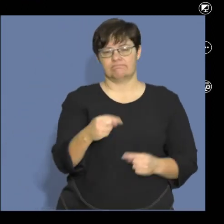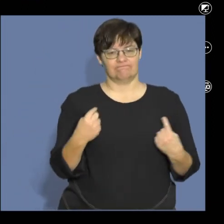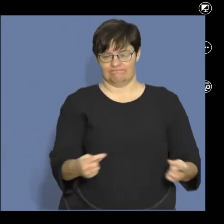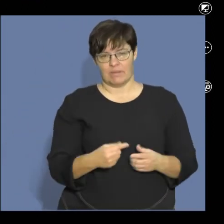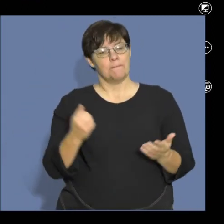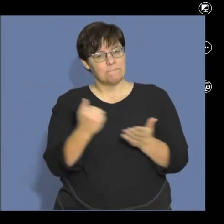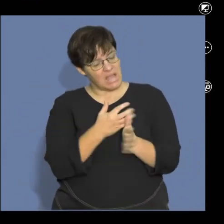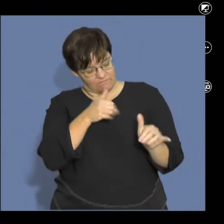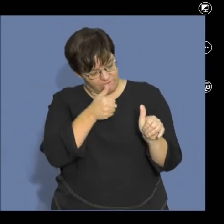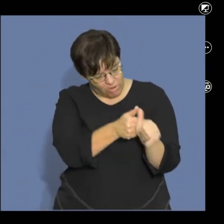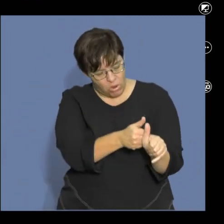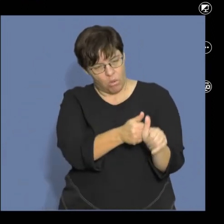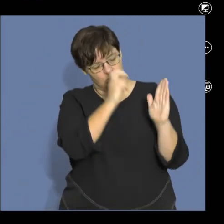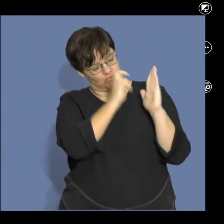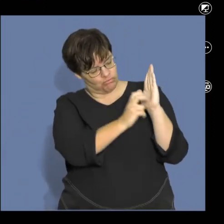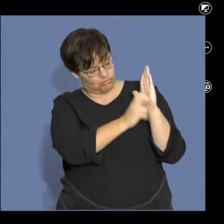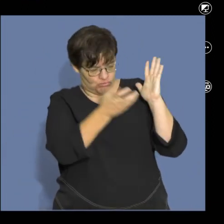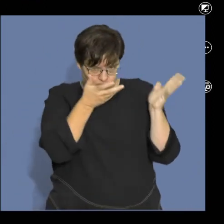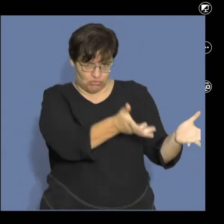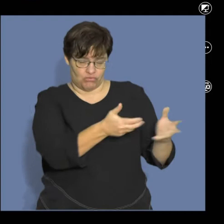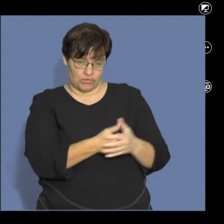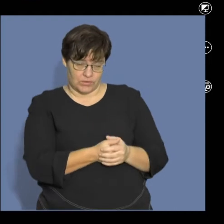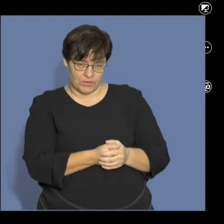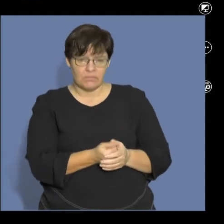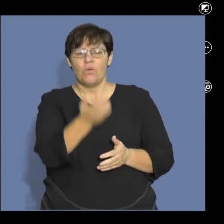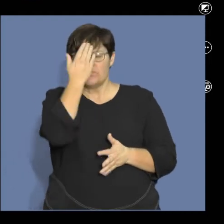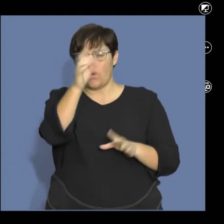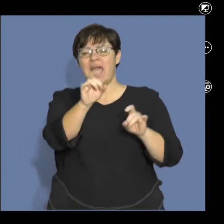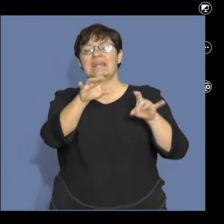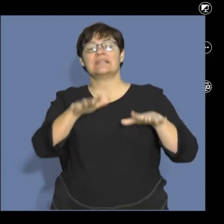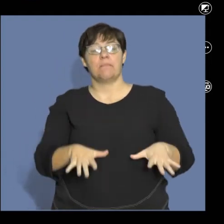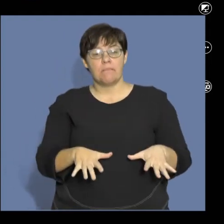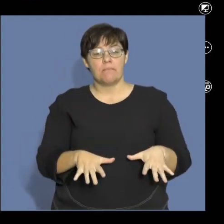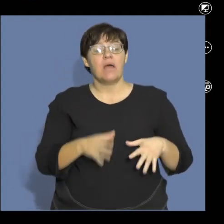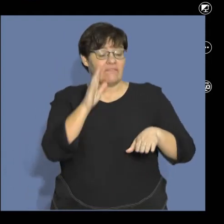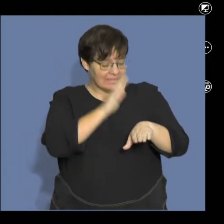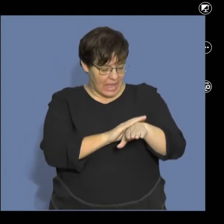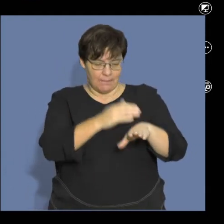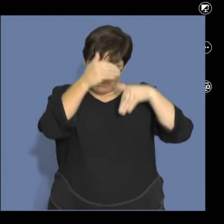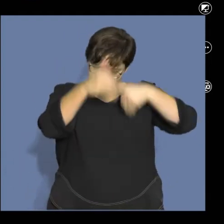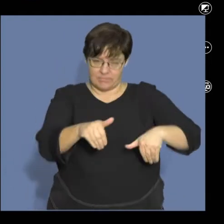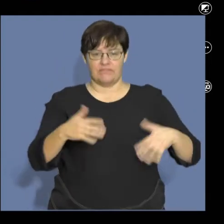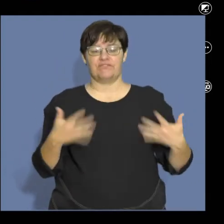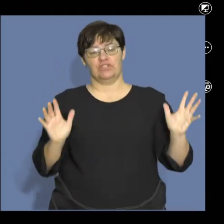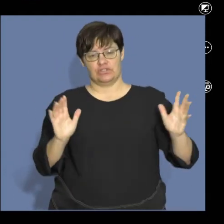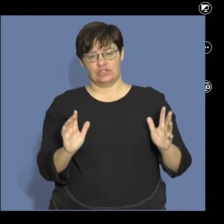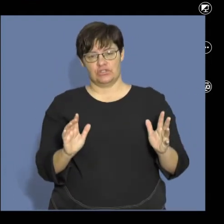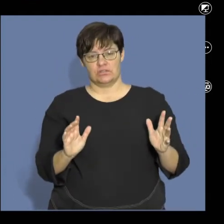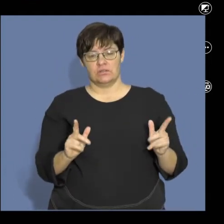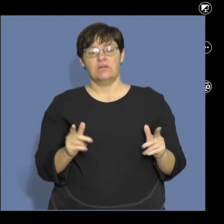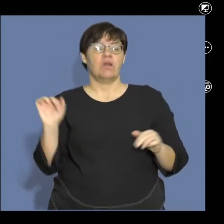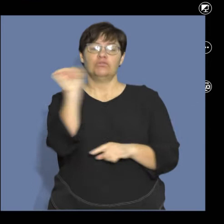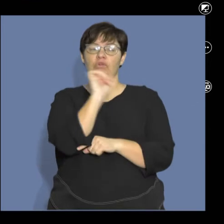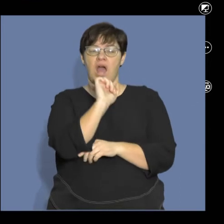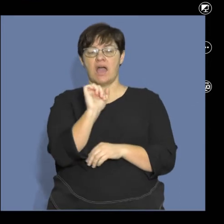those limitations. You know, when you write an exam, you've got a time limit. If you are driving